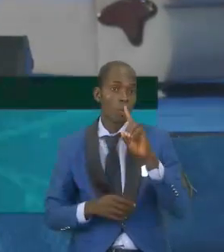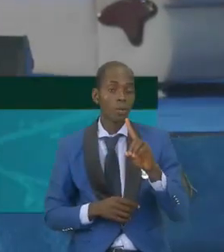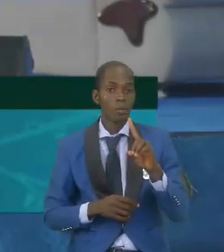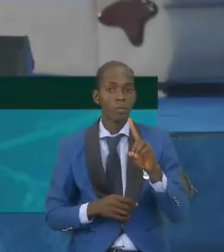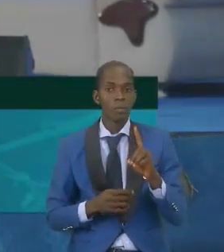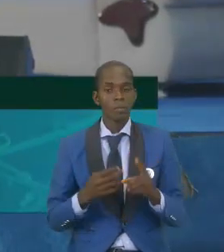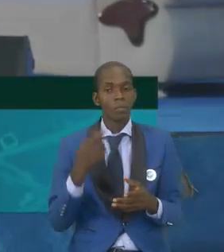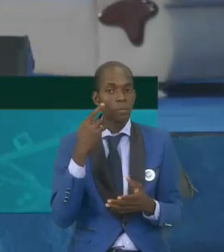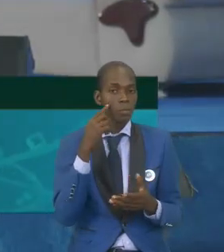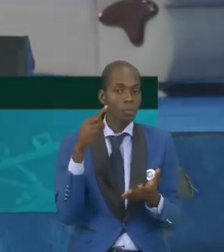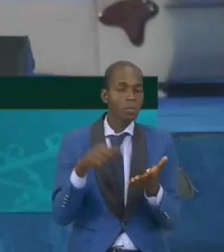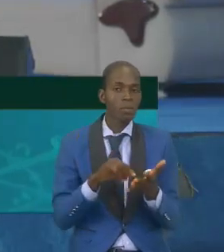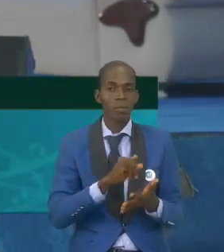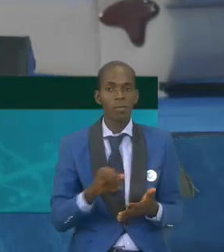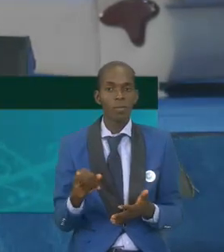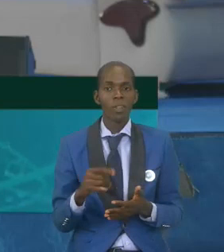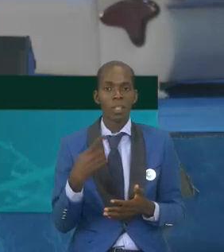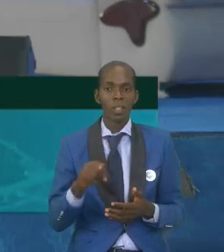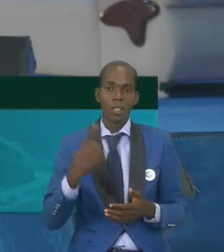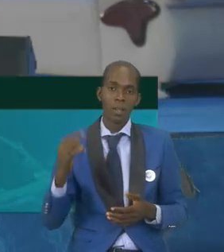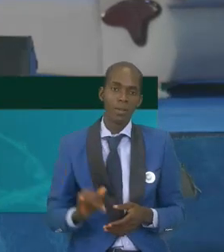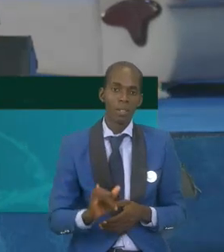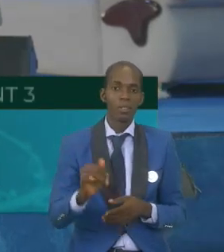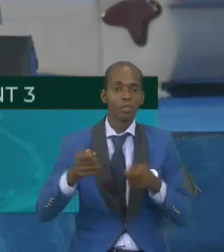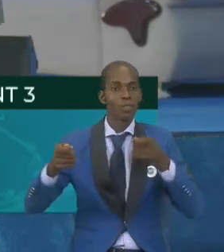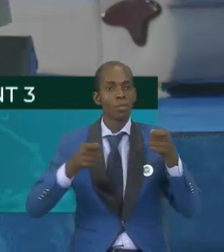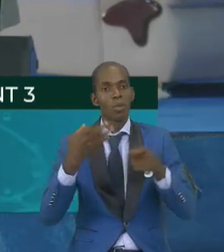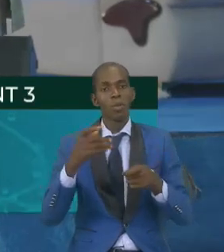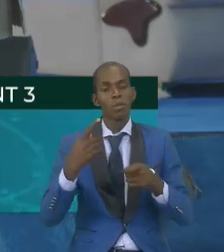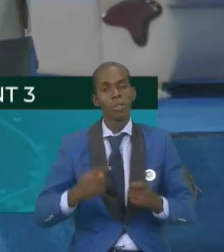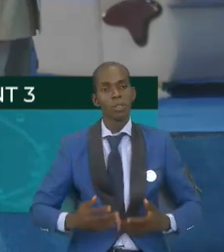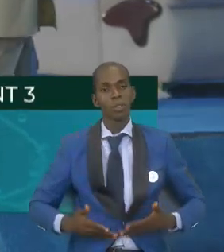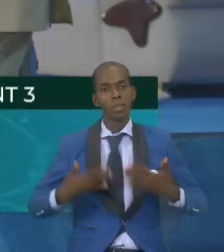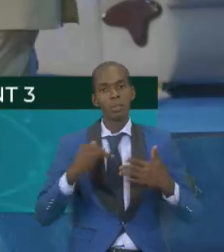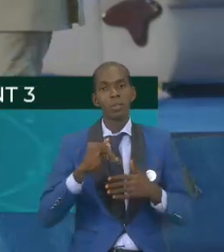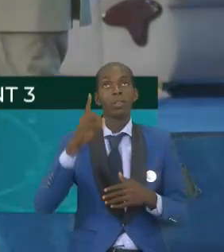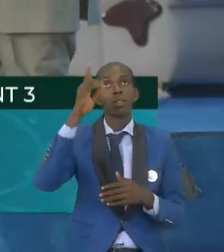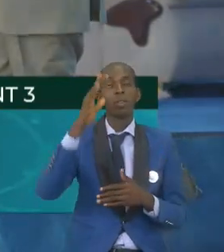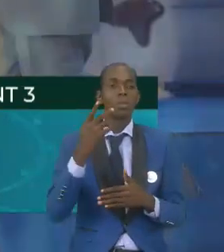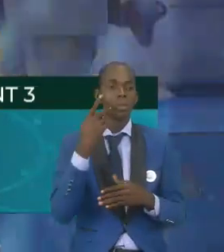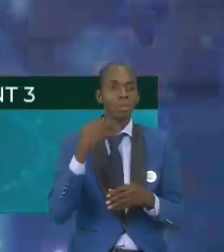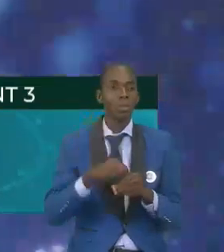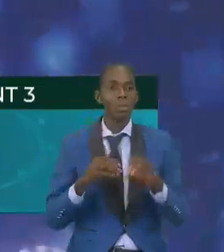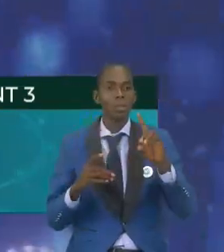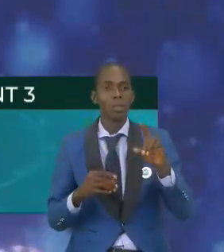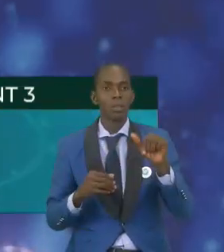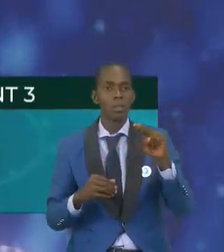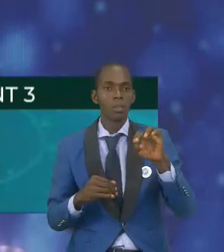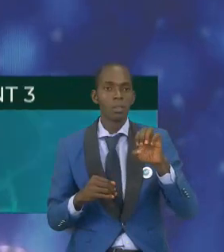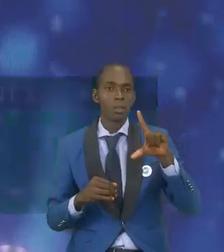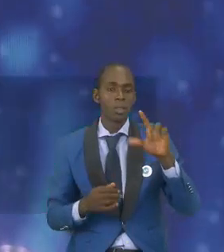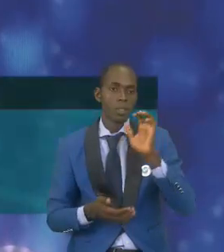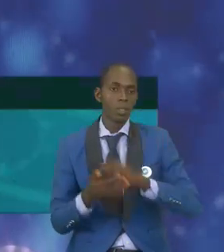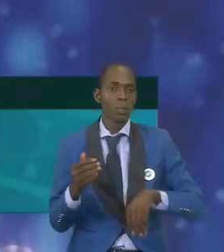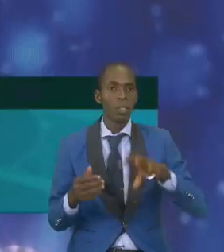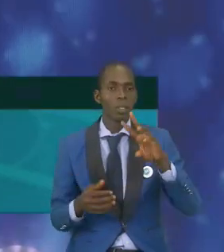recognizing the everlasting dominion of the living God. We're looking at Daniel chapter 6, reading